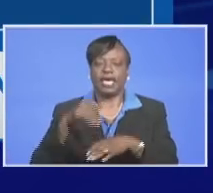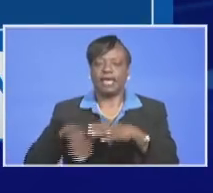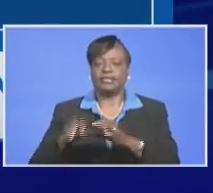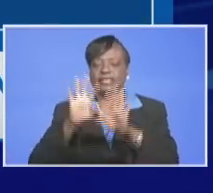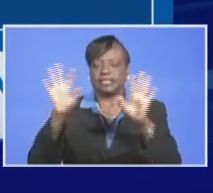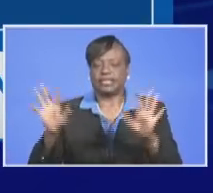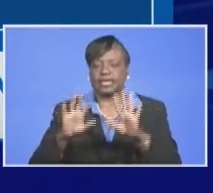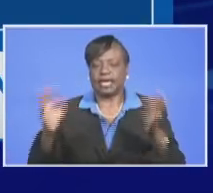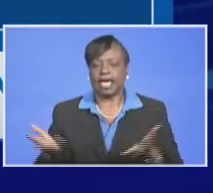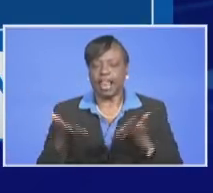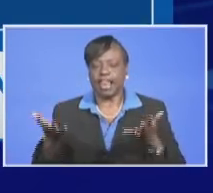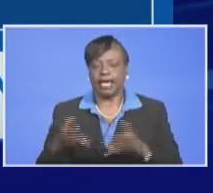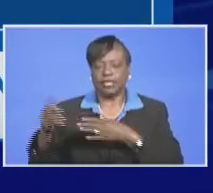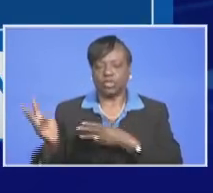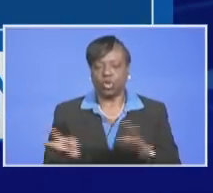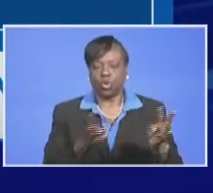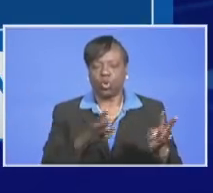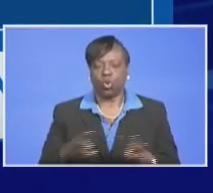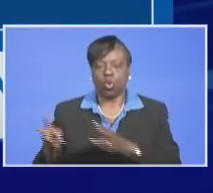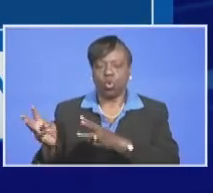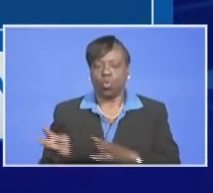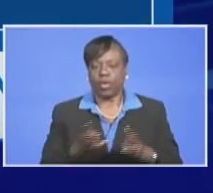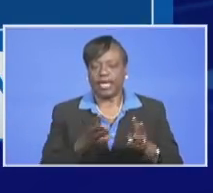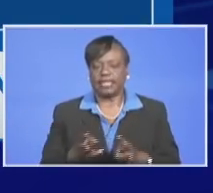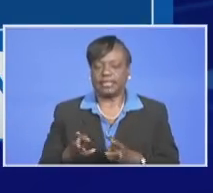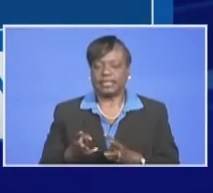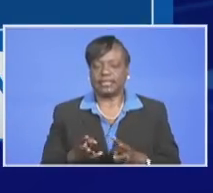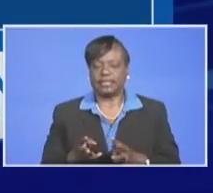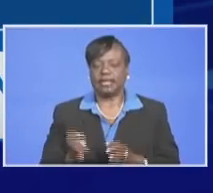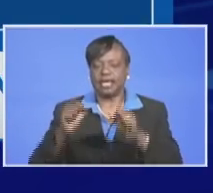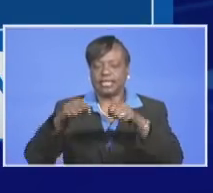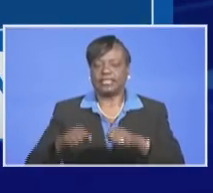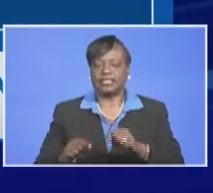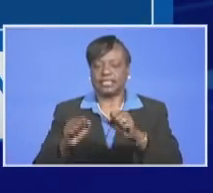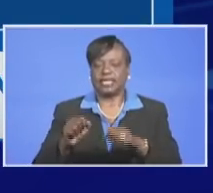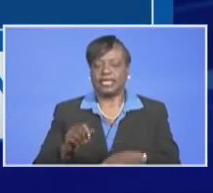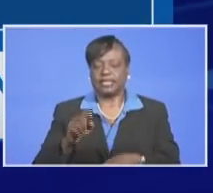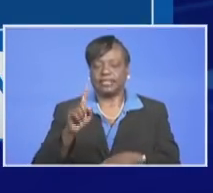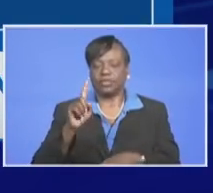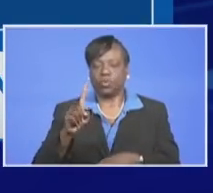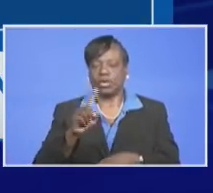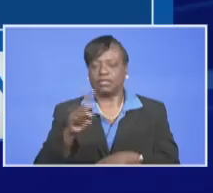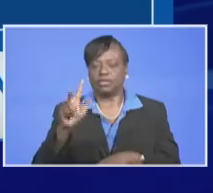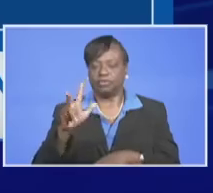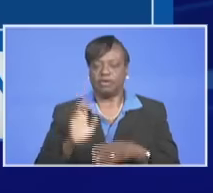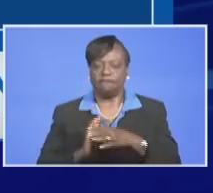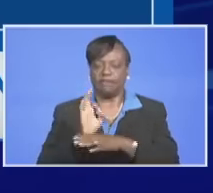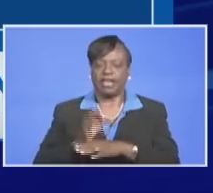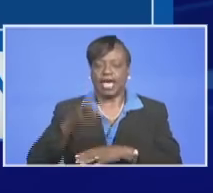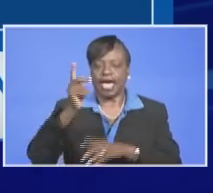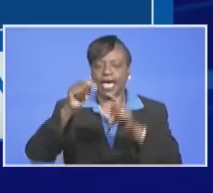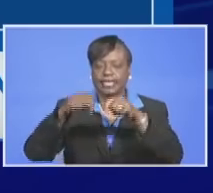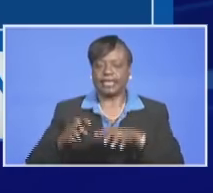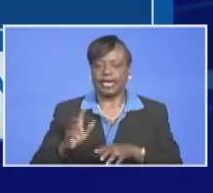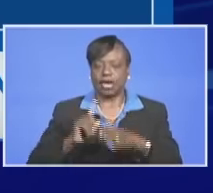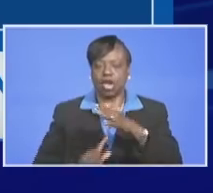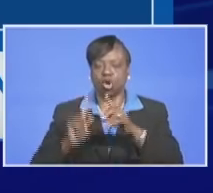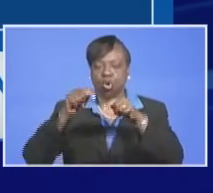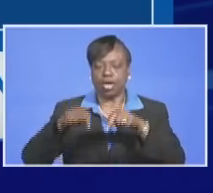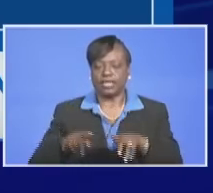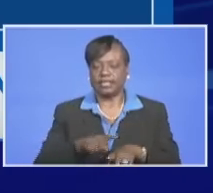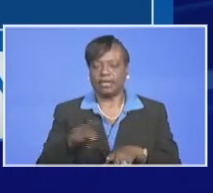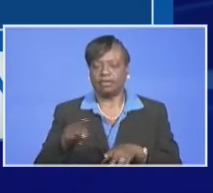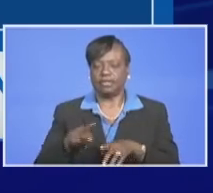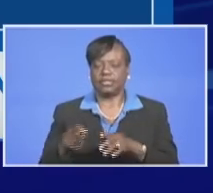Sunday, light and variable winds once again in the Northwest and Central Islands. Wave heights 1 to 3 feet with your high tide taking place at 10:32 in the